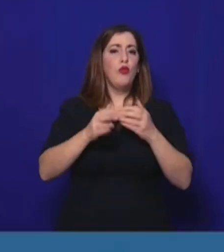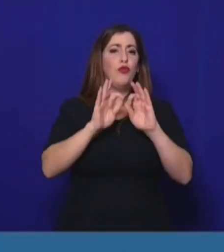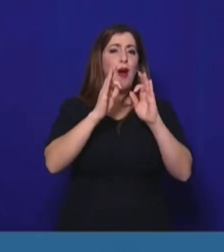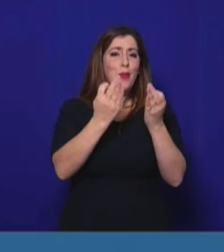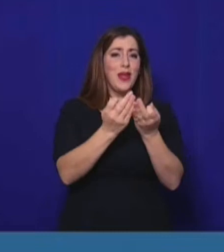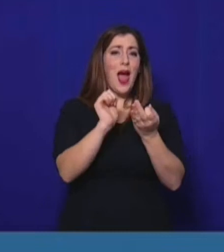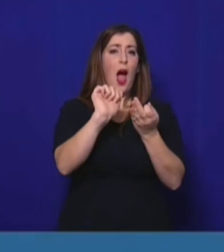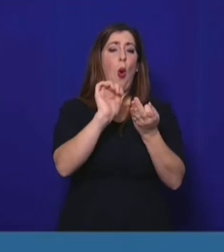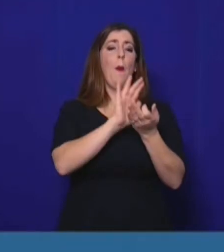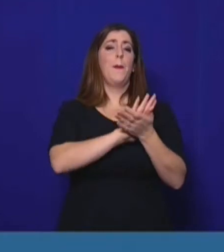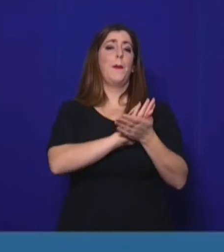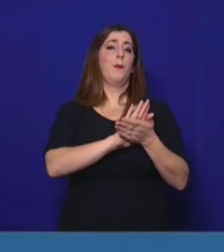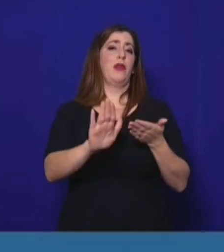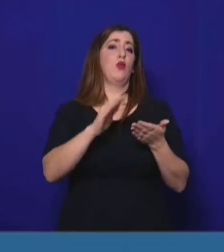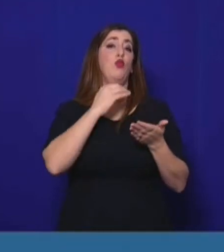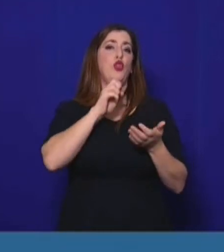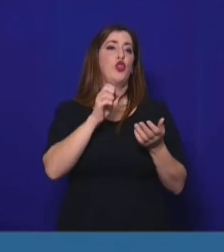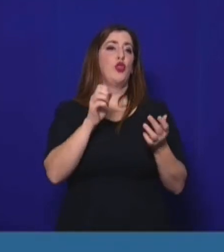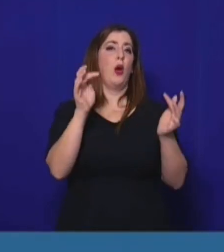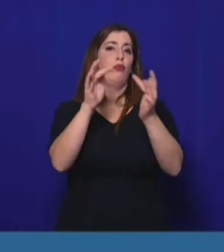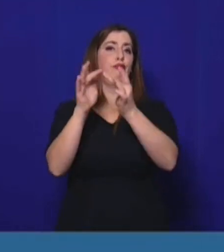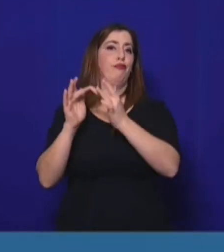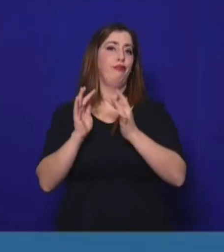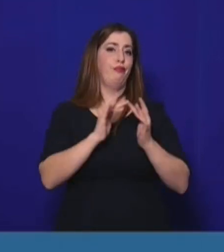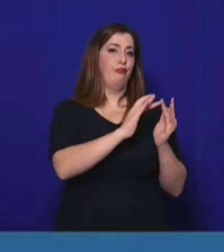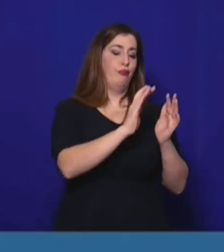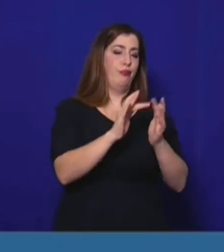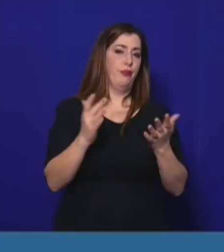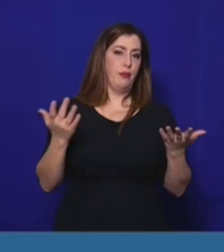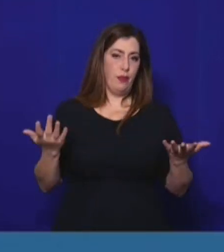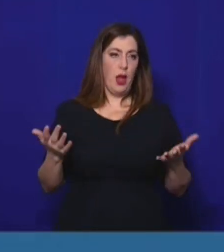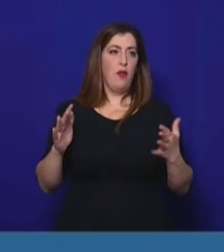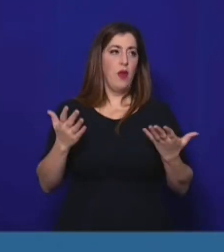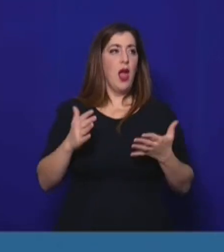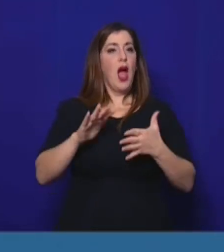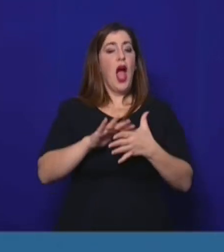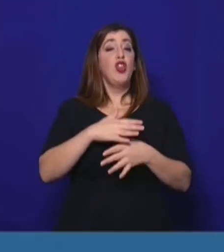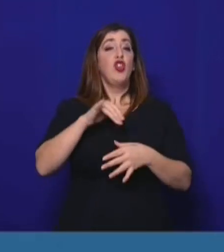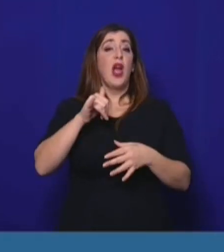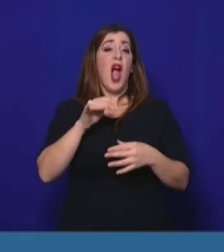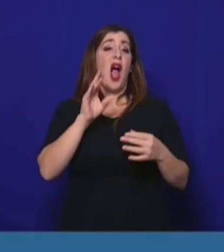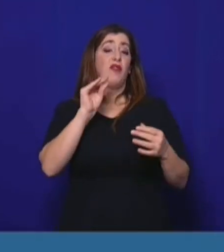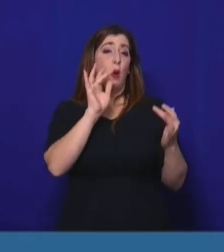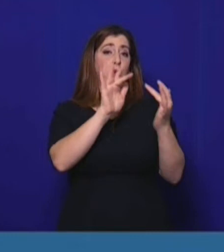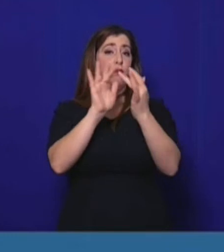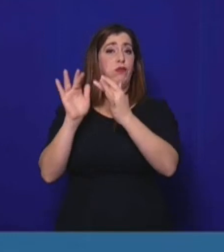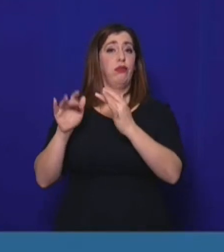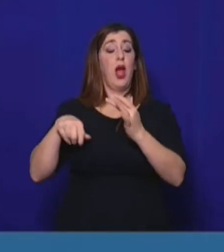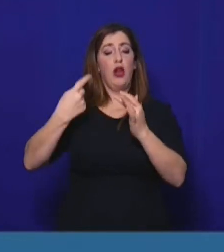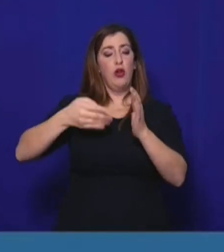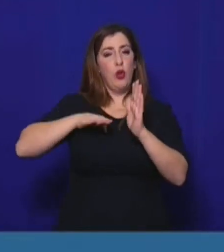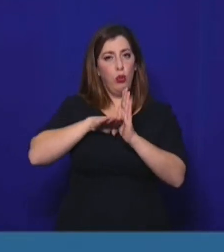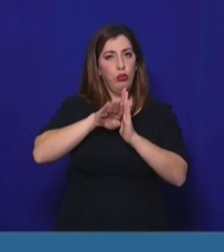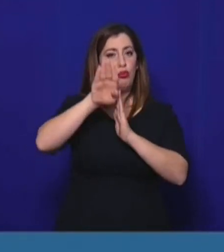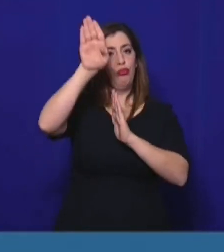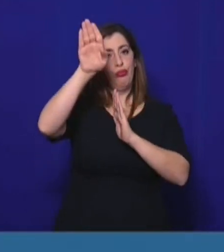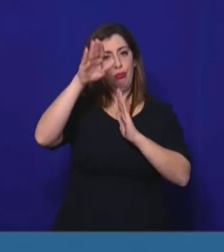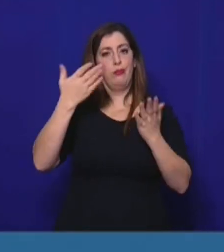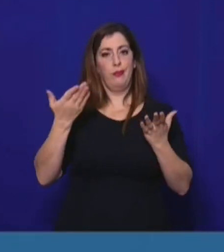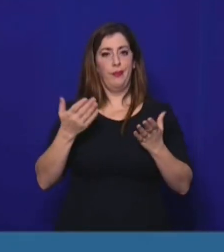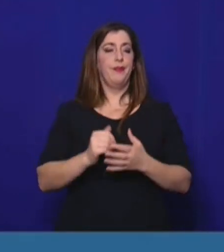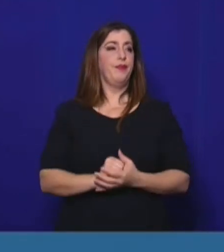Għaliex il-konsegwenzi jkunu li jiżdiedu n-numru bħalma qegħdin naraw ukoll mill-każijiet attivi propju terġa' titla' il